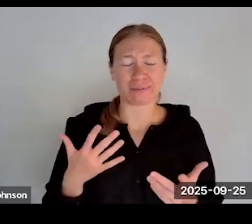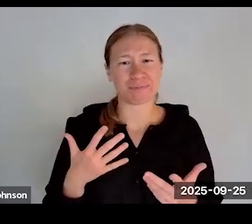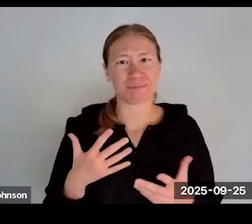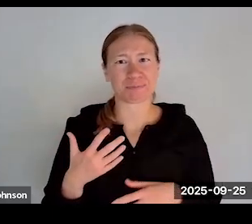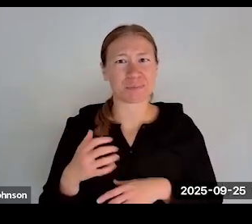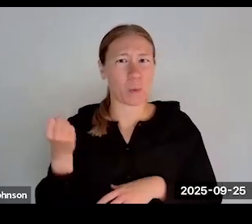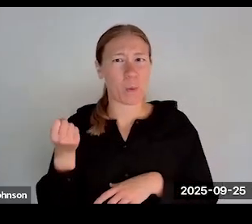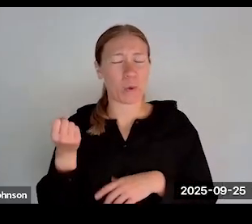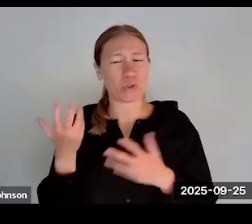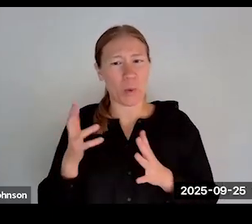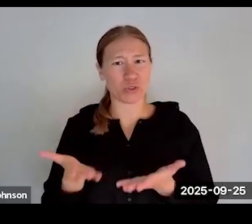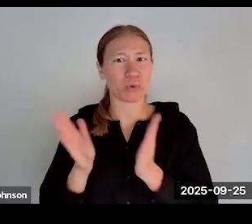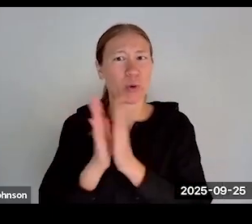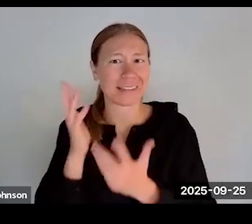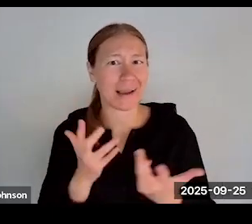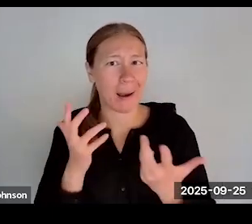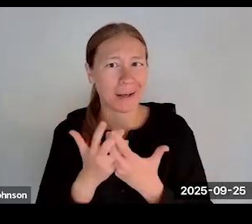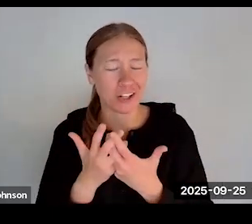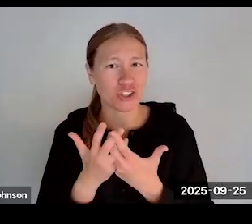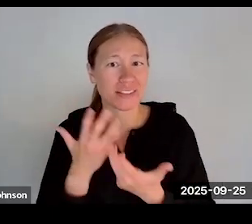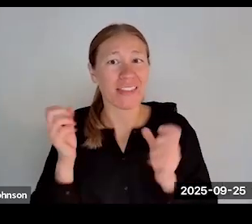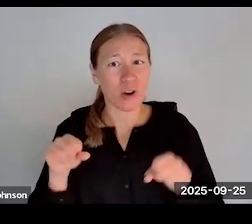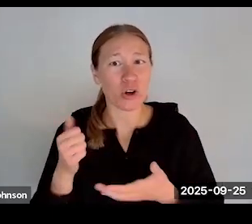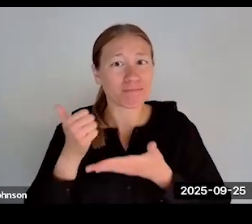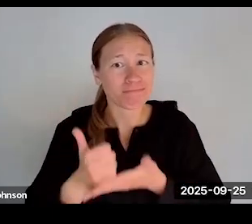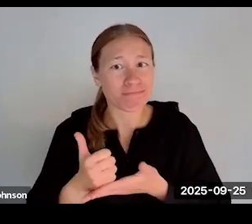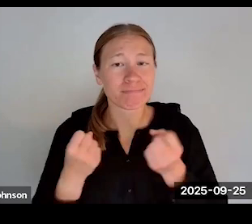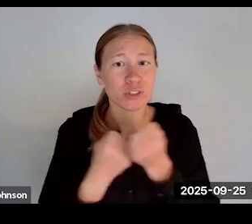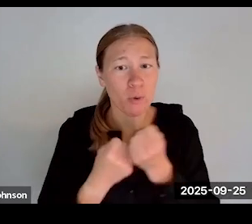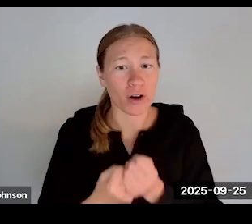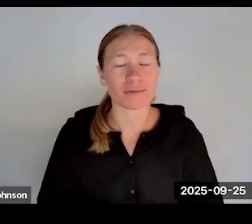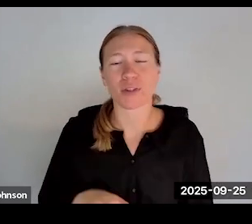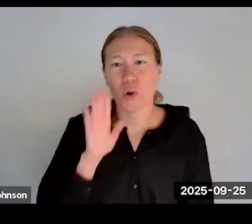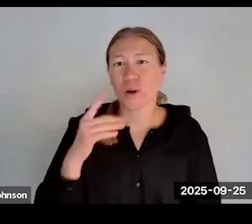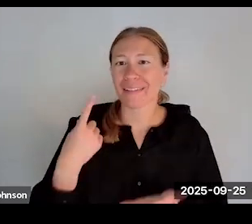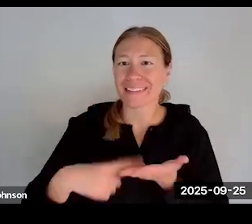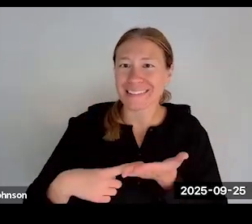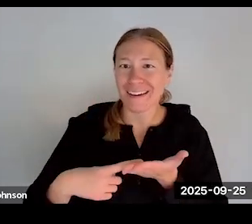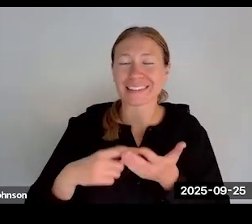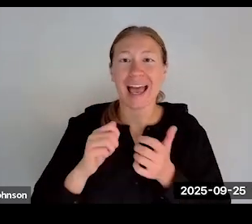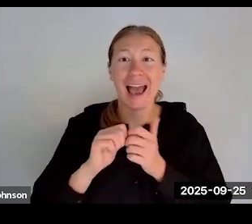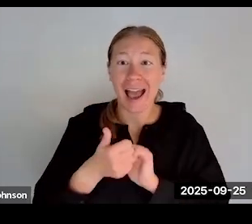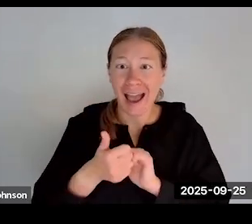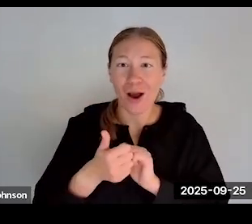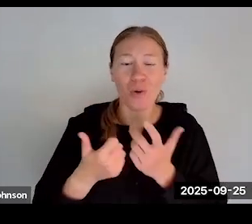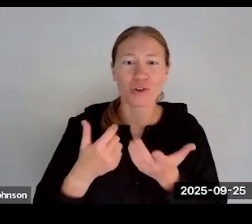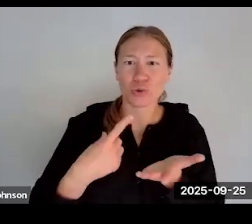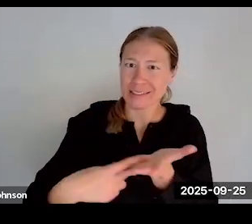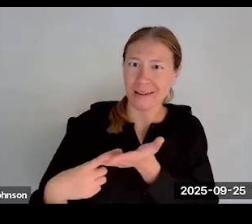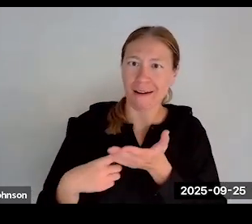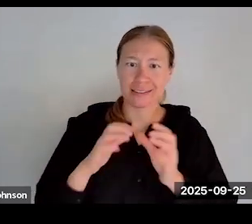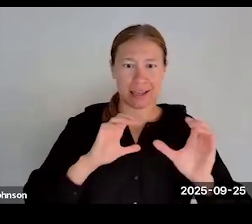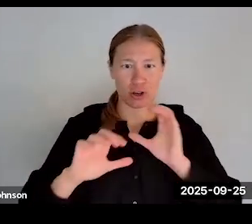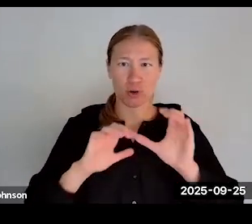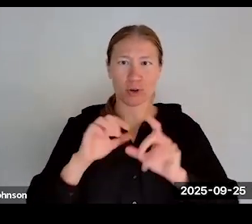need. So let's take a few minutes to discuss how to discuss these conditions both in everyday